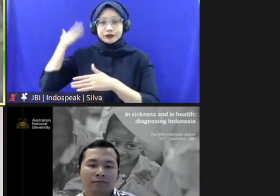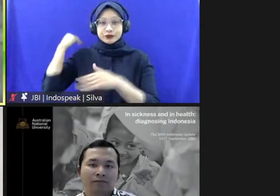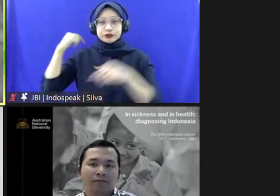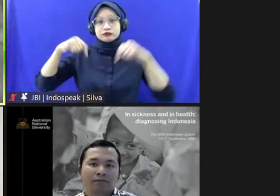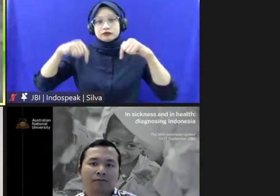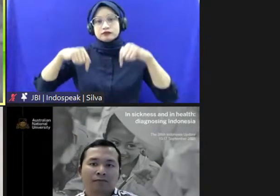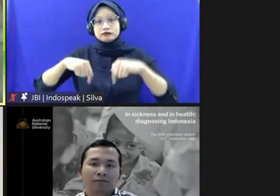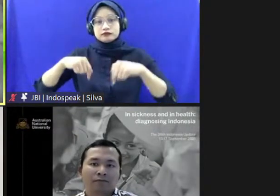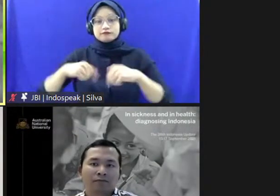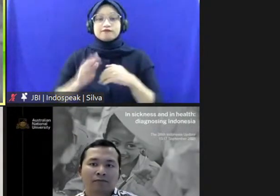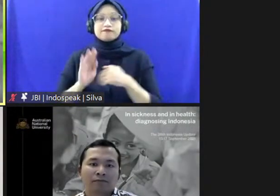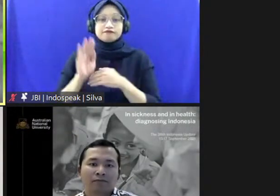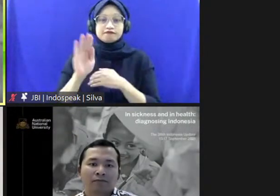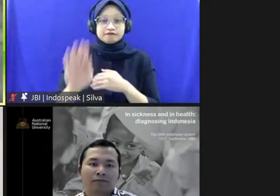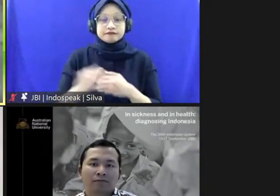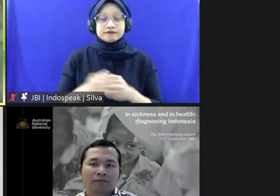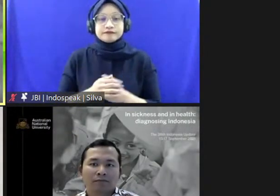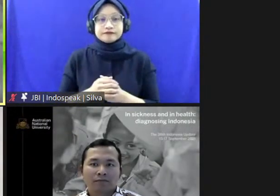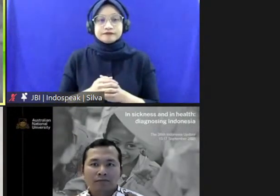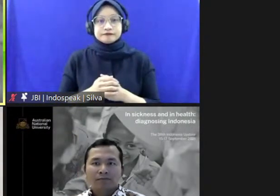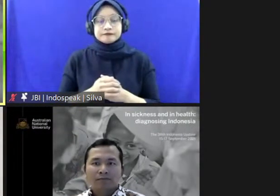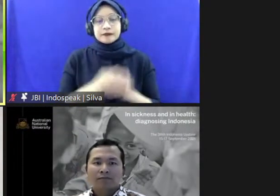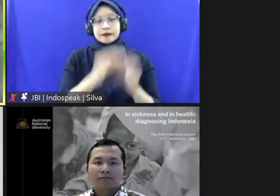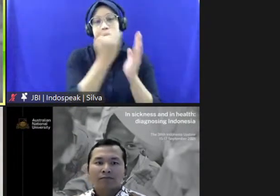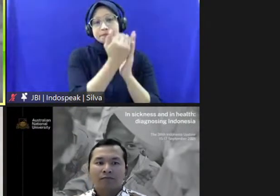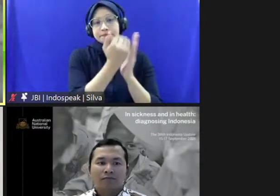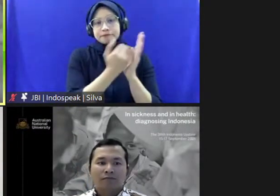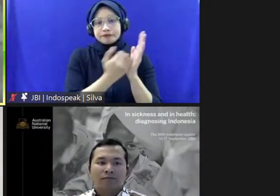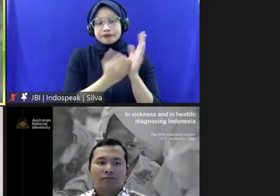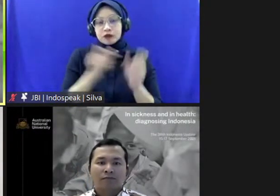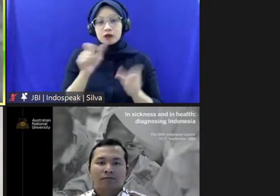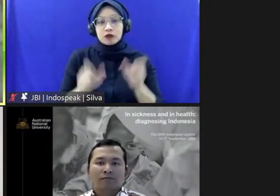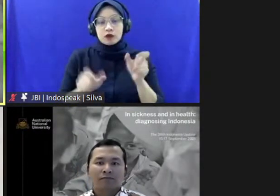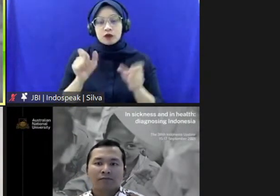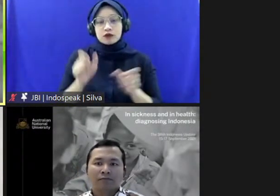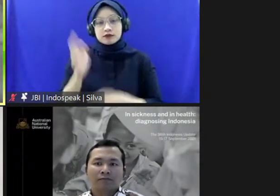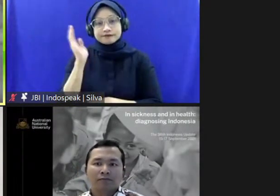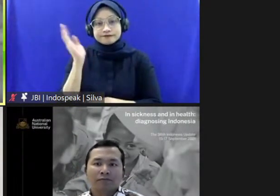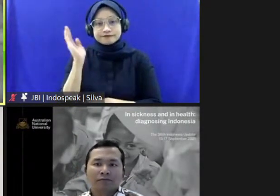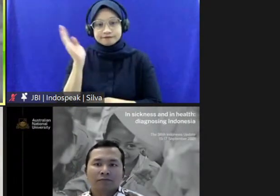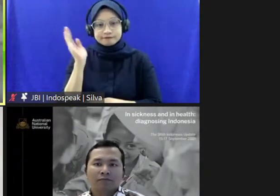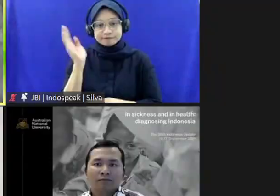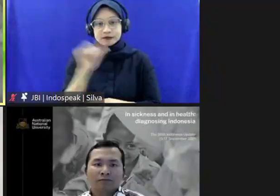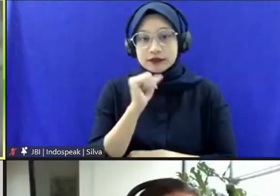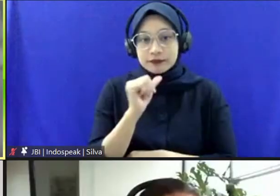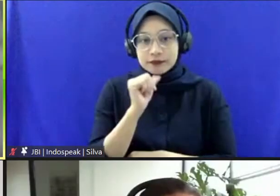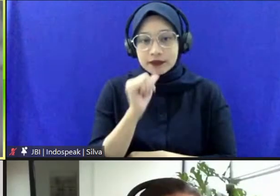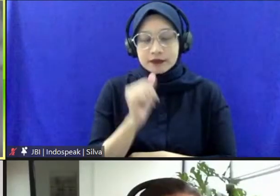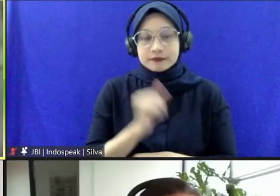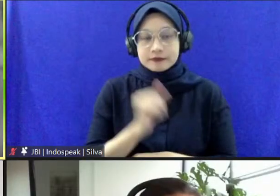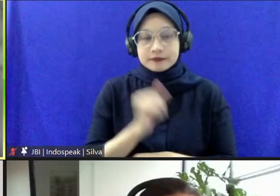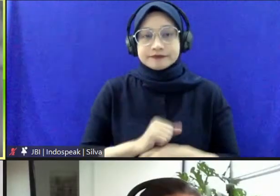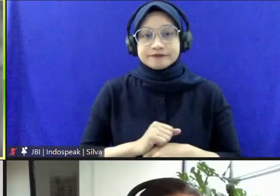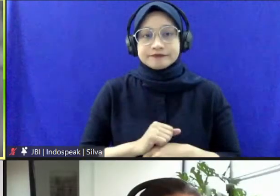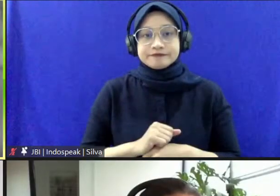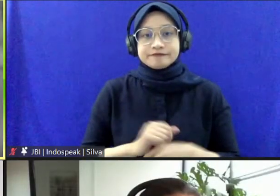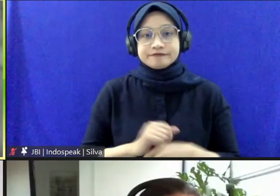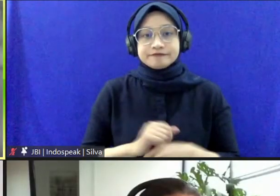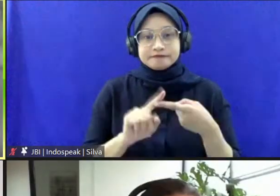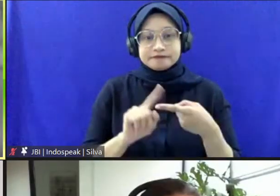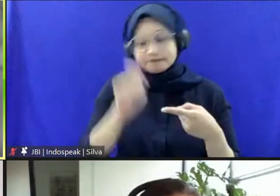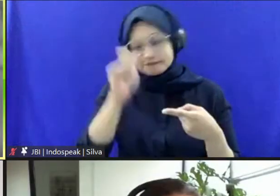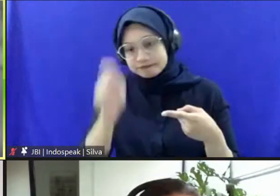In this session, we have a great lineup of speakers. The first speaker is His Excellency Bapak